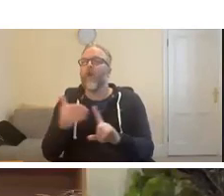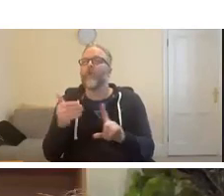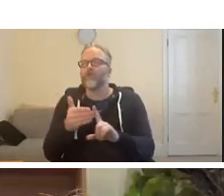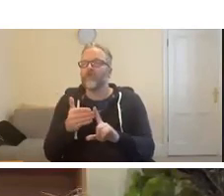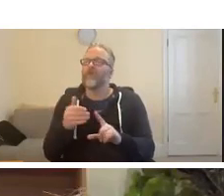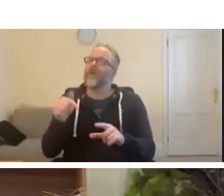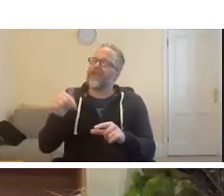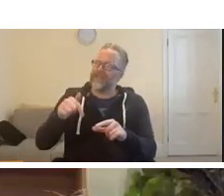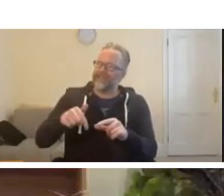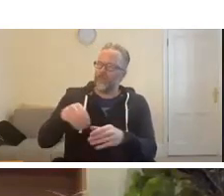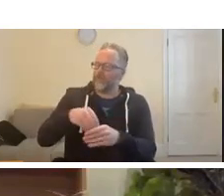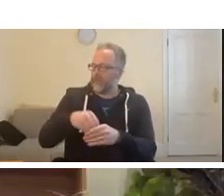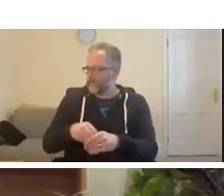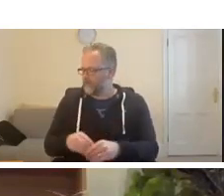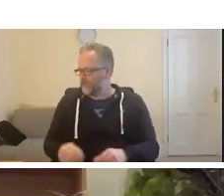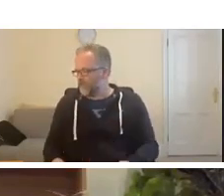this context.